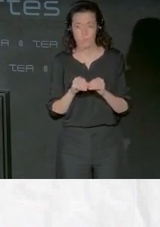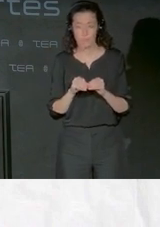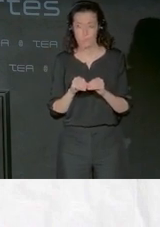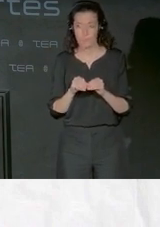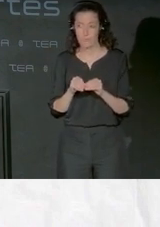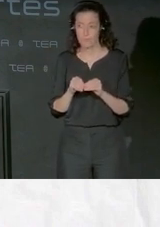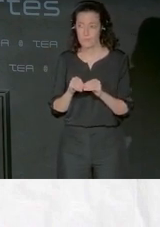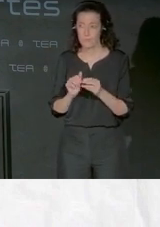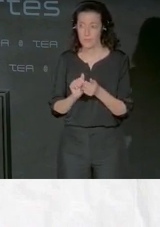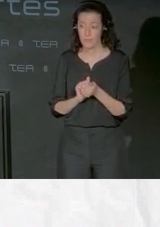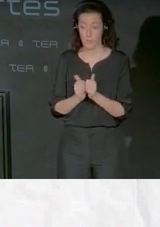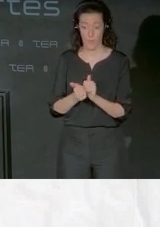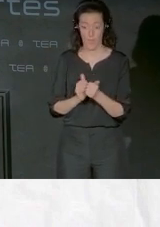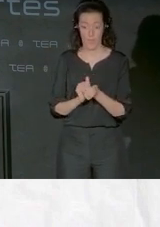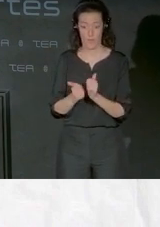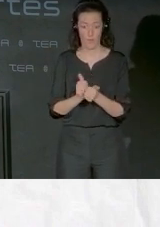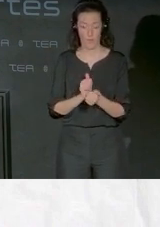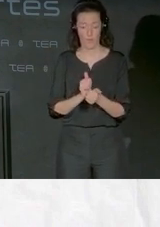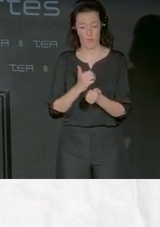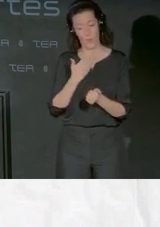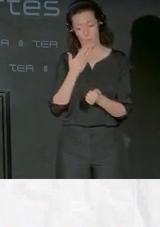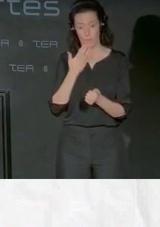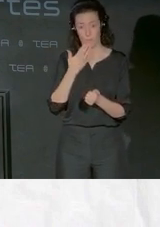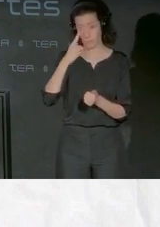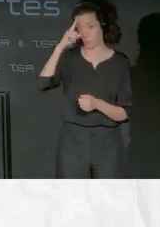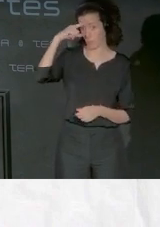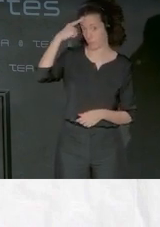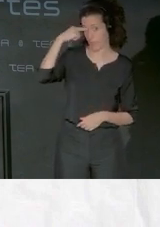it's becoming part of policies as well.